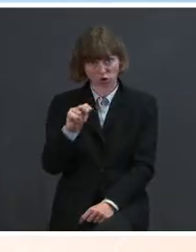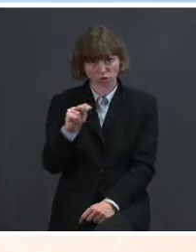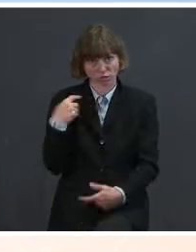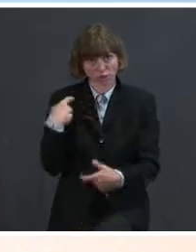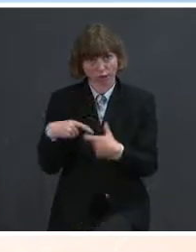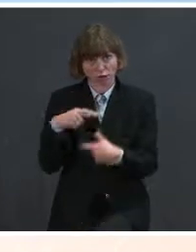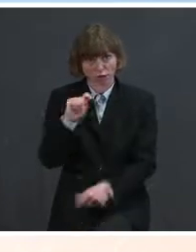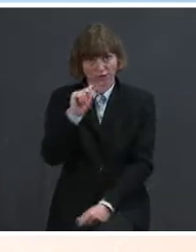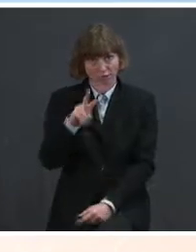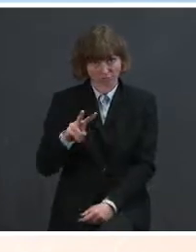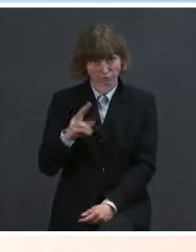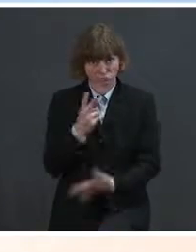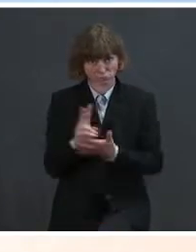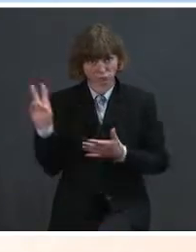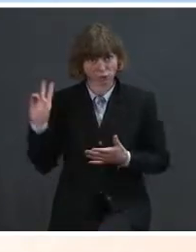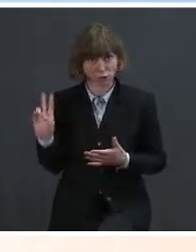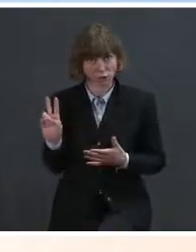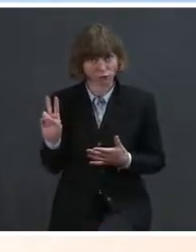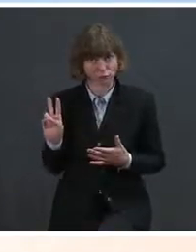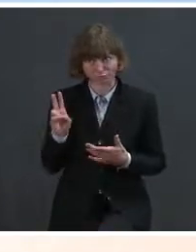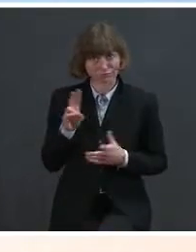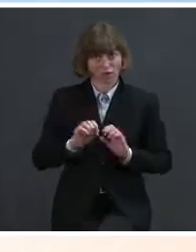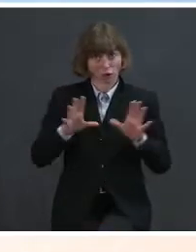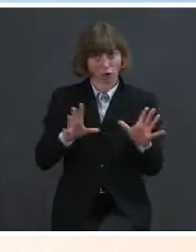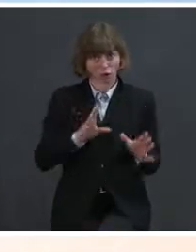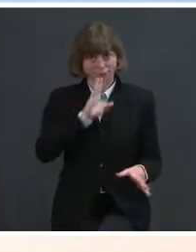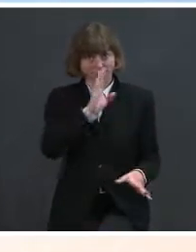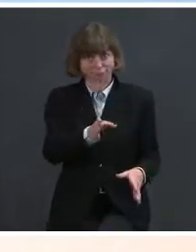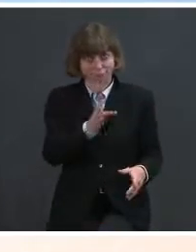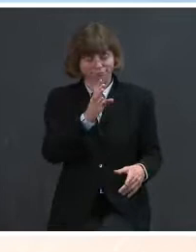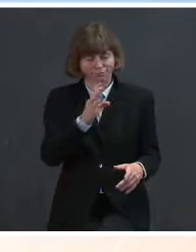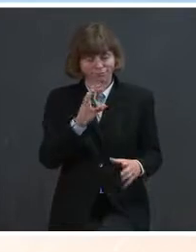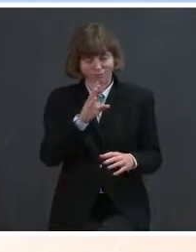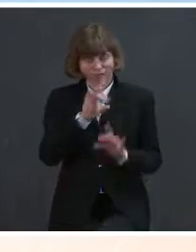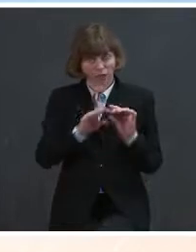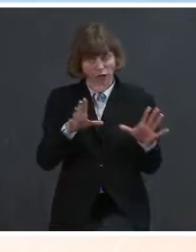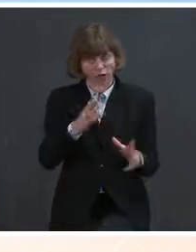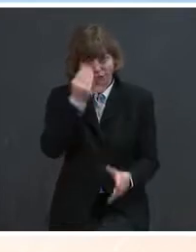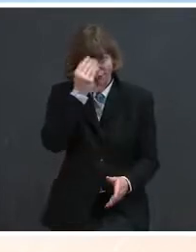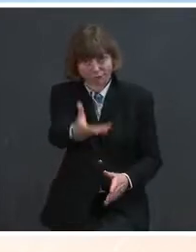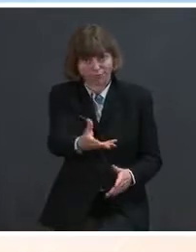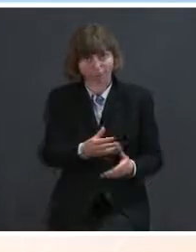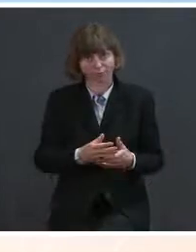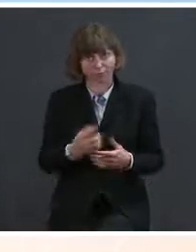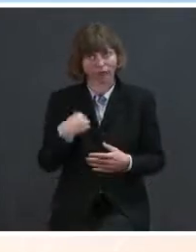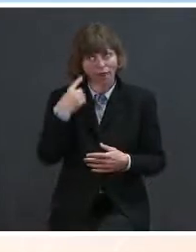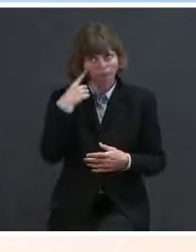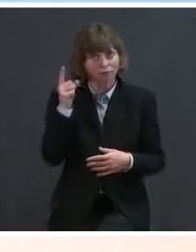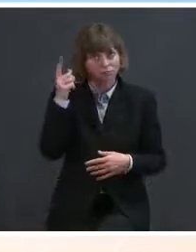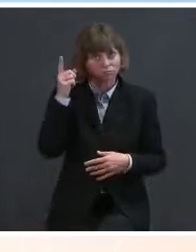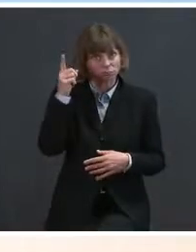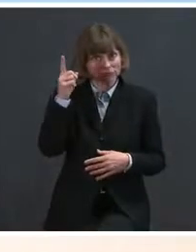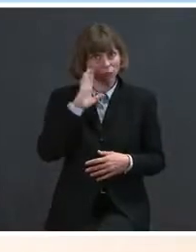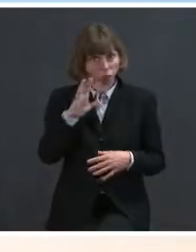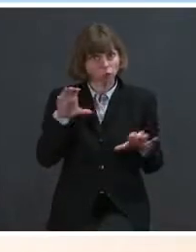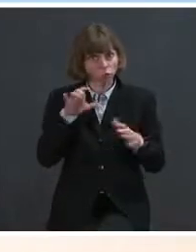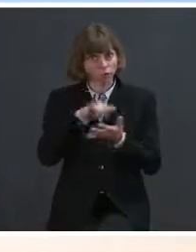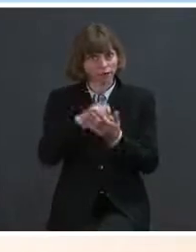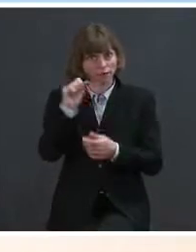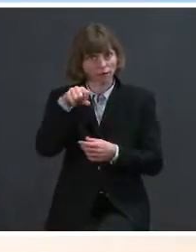made that absolutely clear. And I certainly expect he will look for the opportunity to do exactly that. I will note, however,